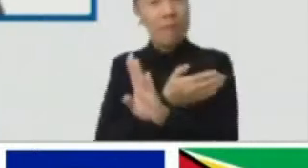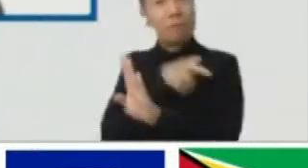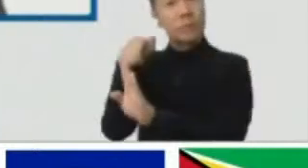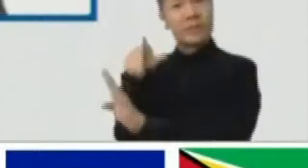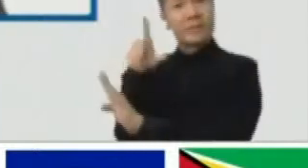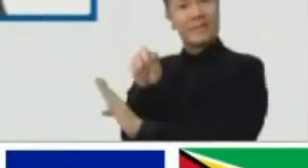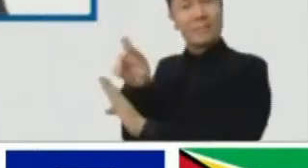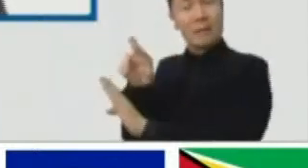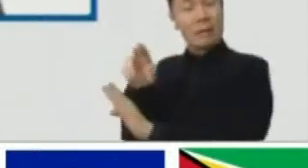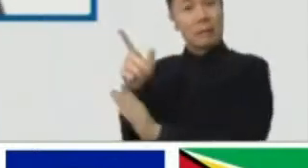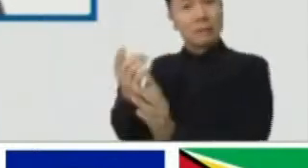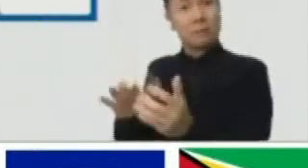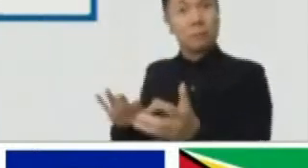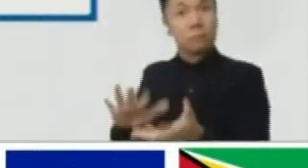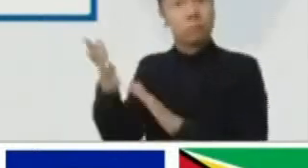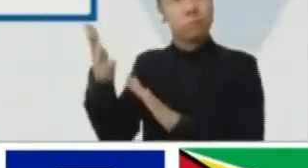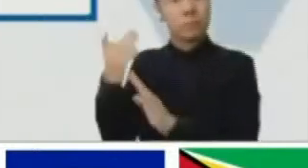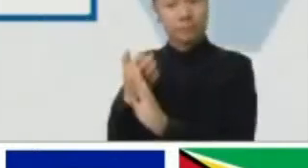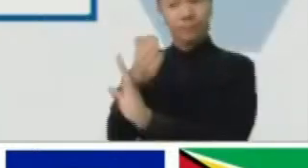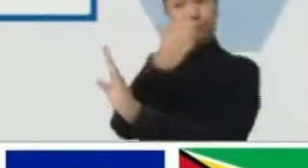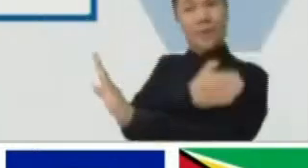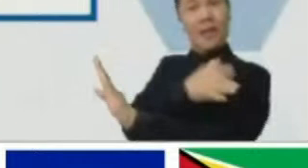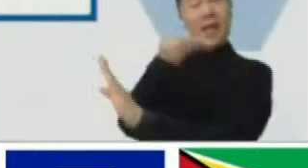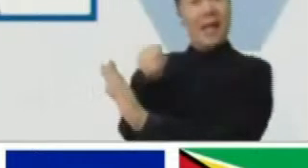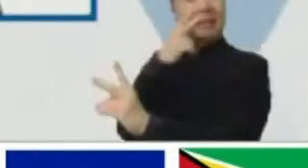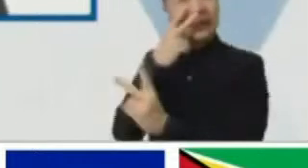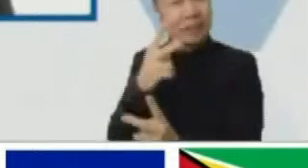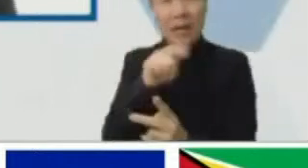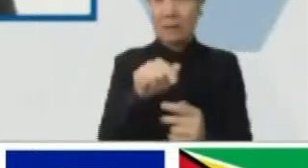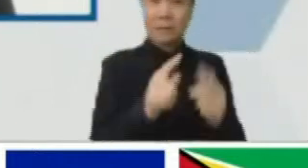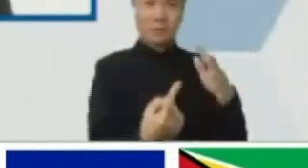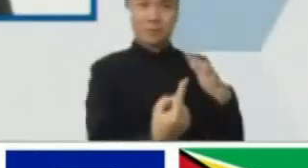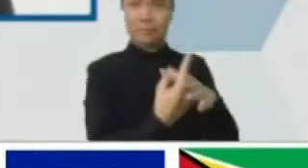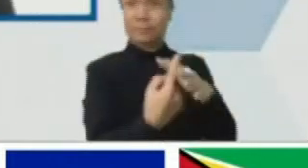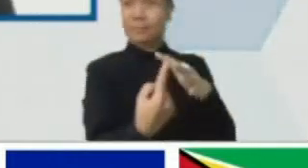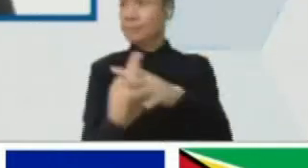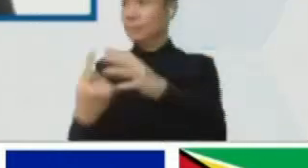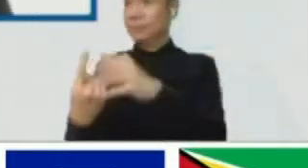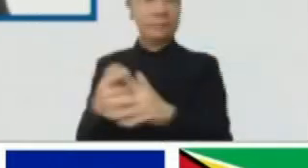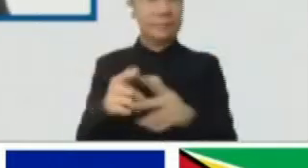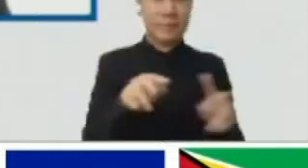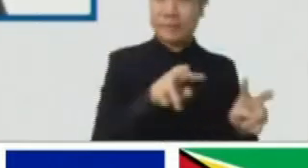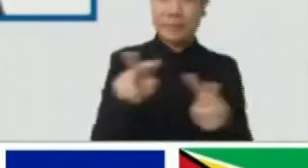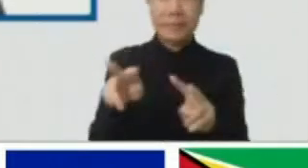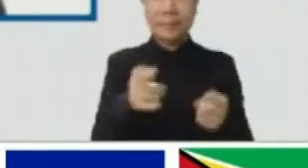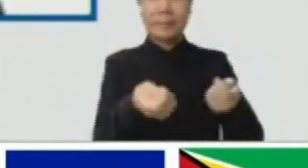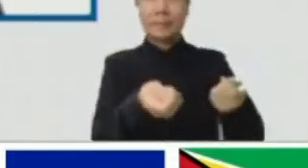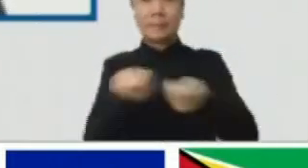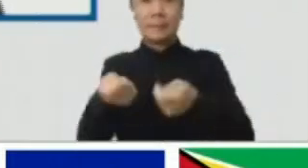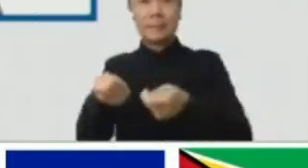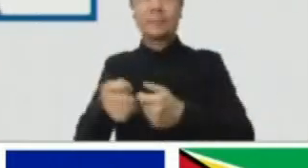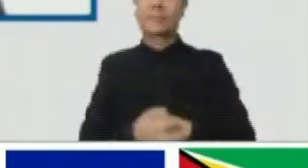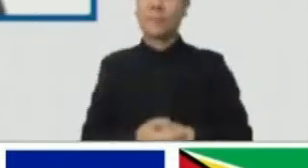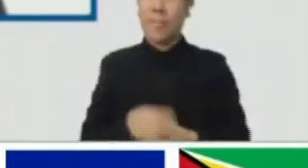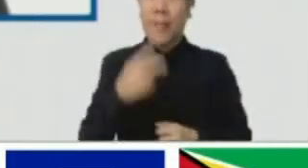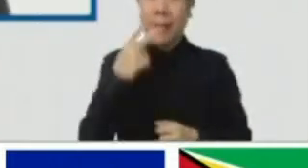how to deal with multiple hazards. We will also present the Regional Assessment Report on Disaster Risk in Latin